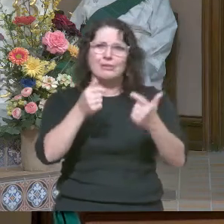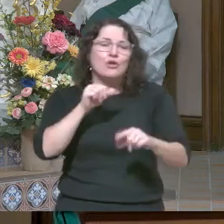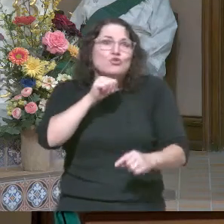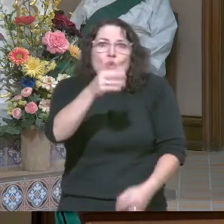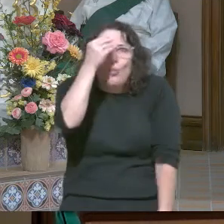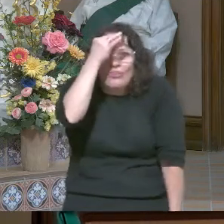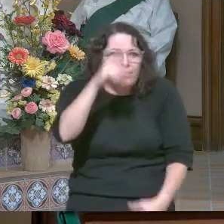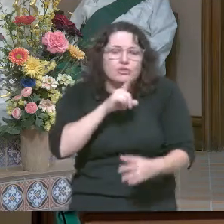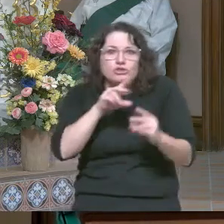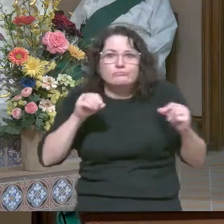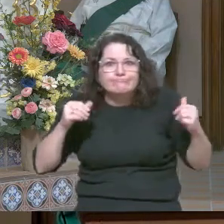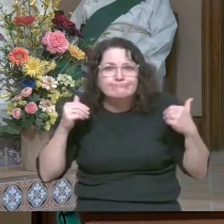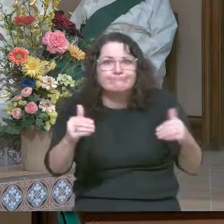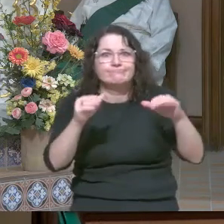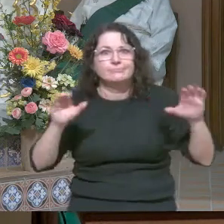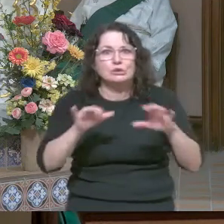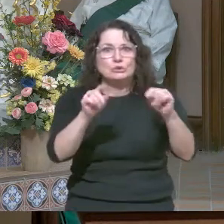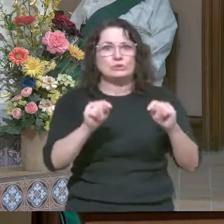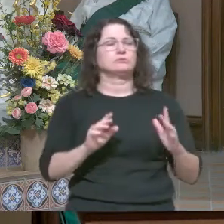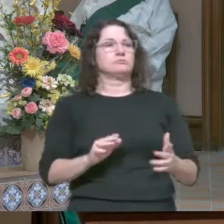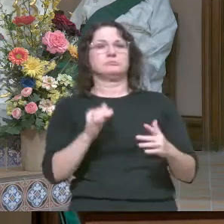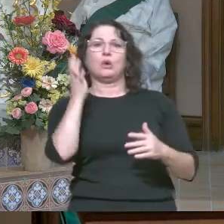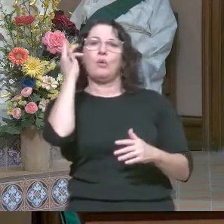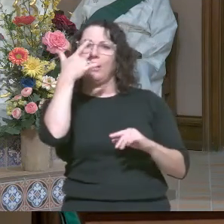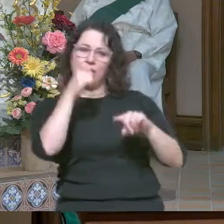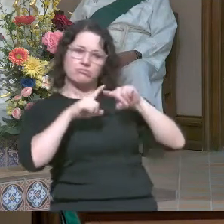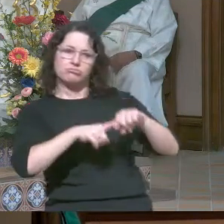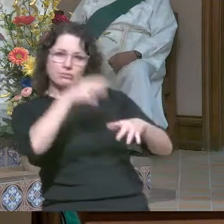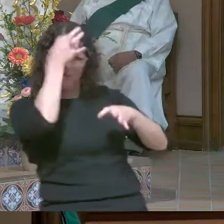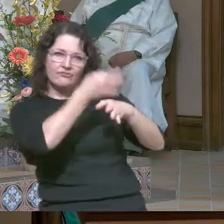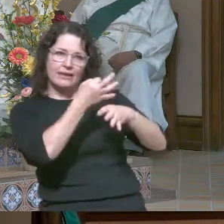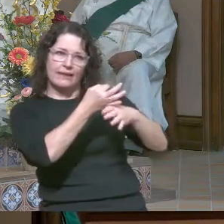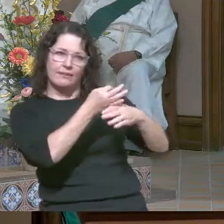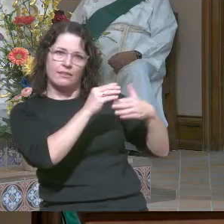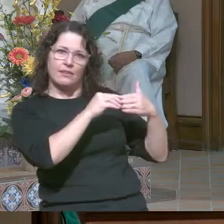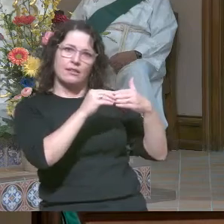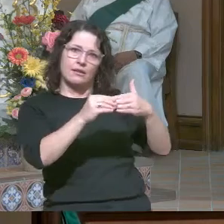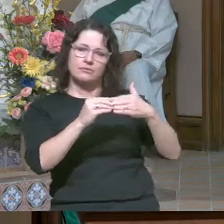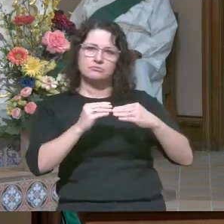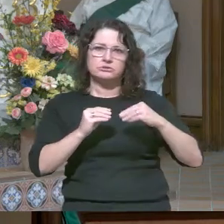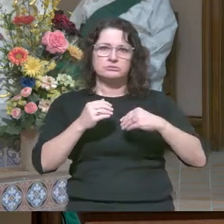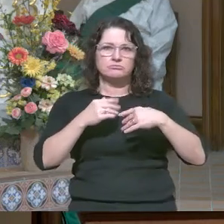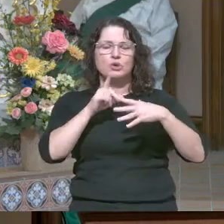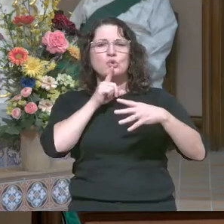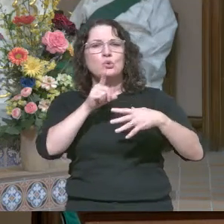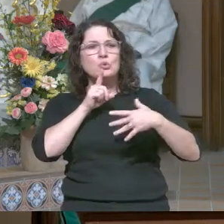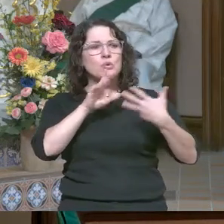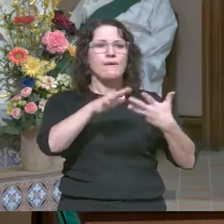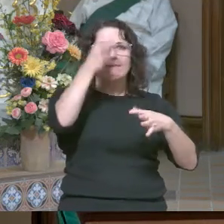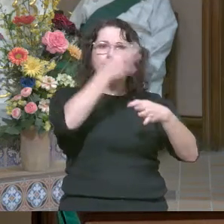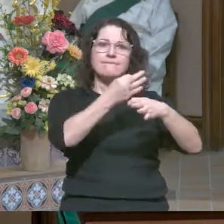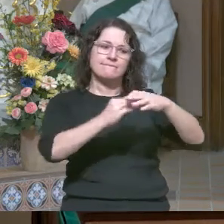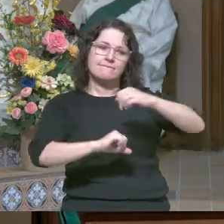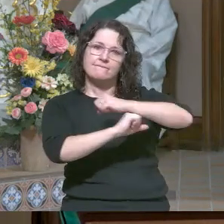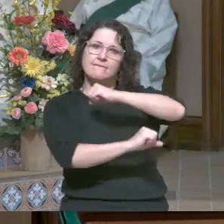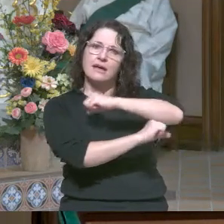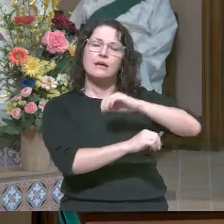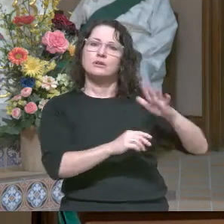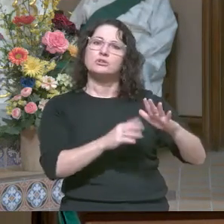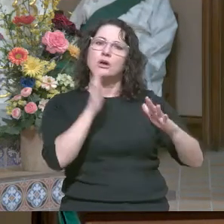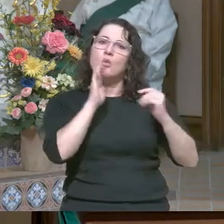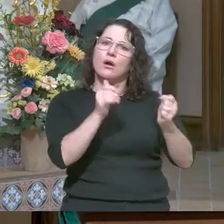spontaneously begin to come out. So it's so true that our faith